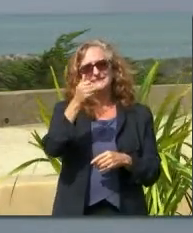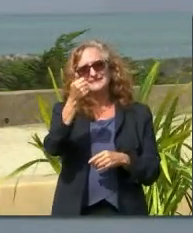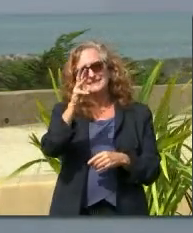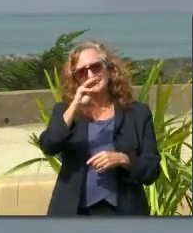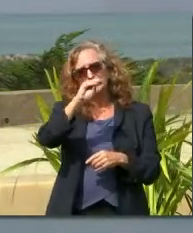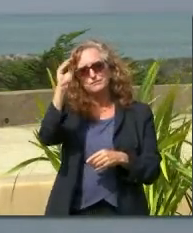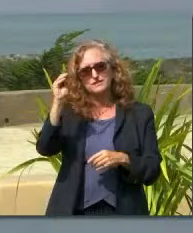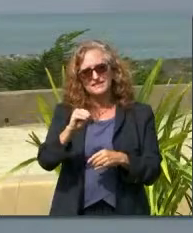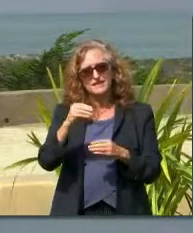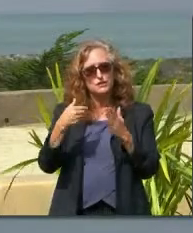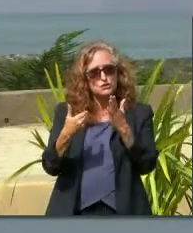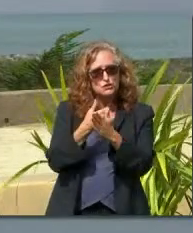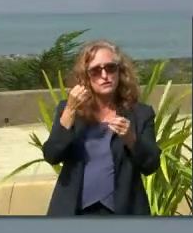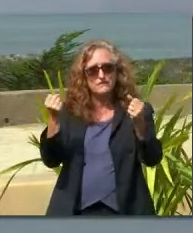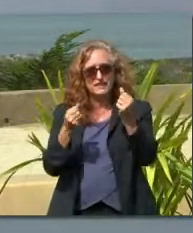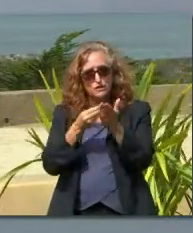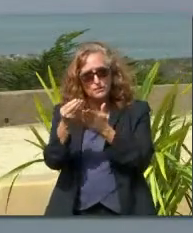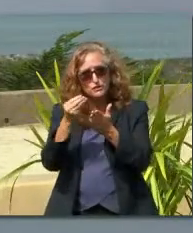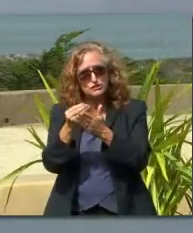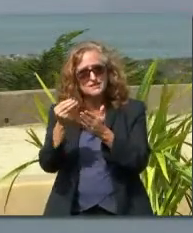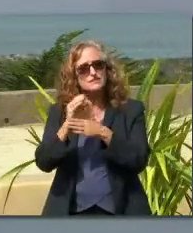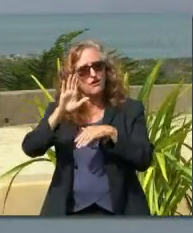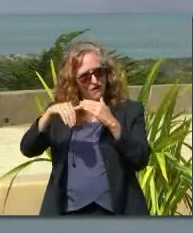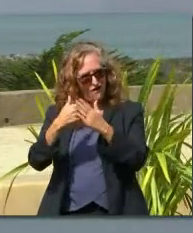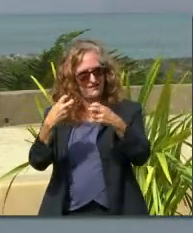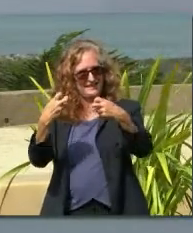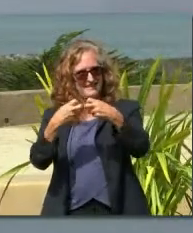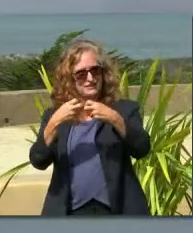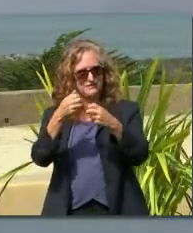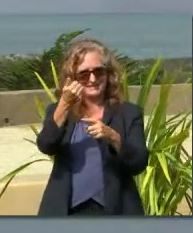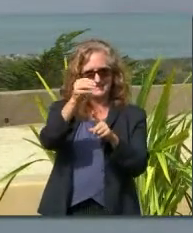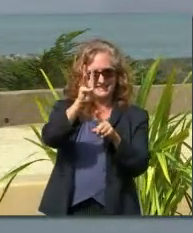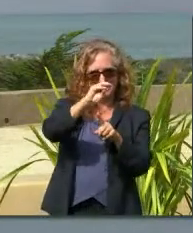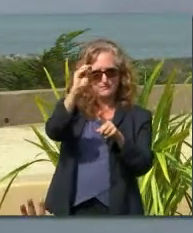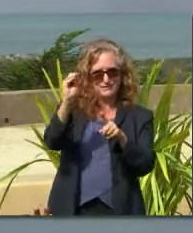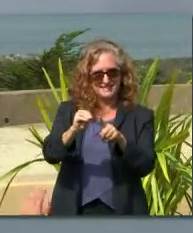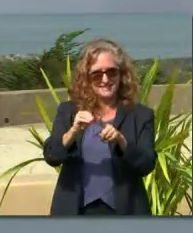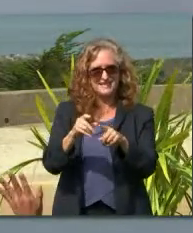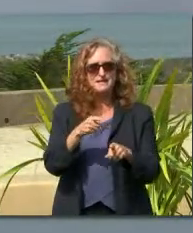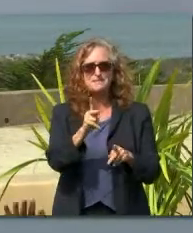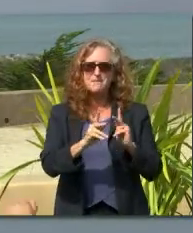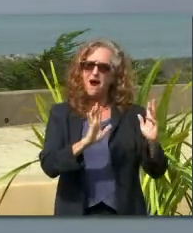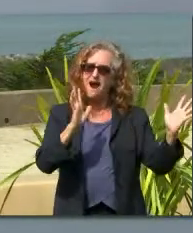purchases. 16 already are all electric vehicles. We're going to all skate together,